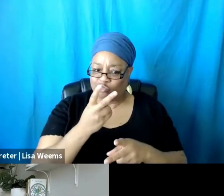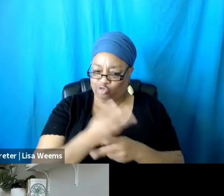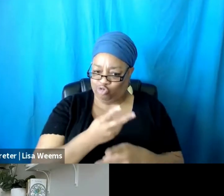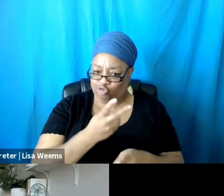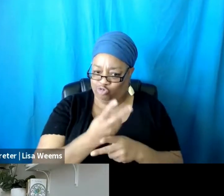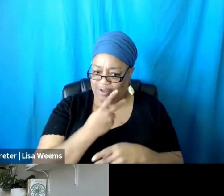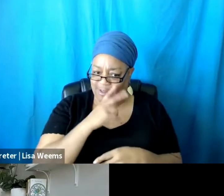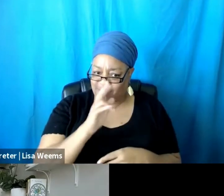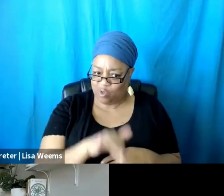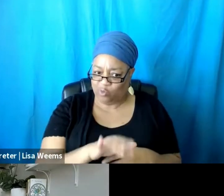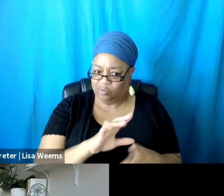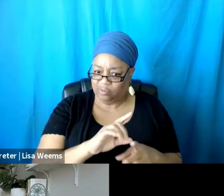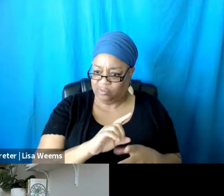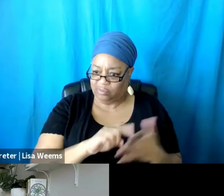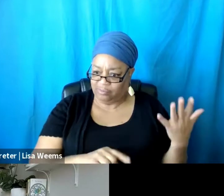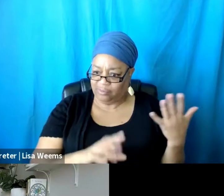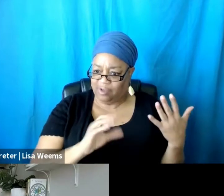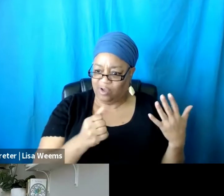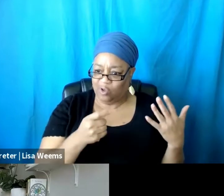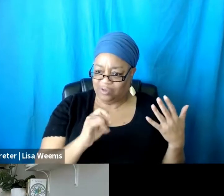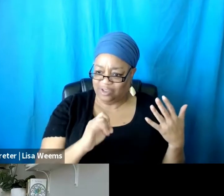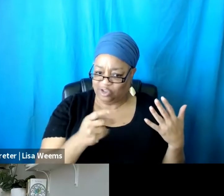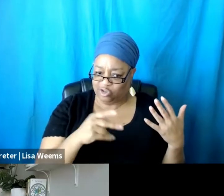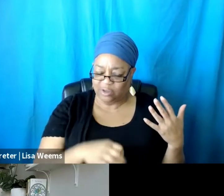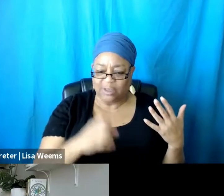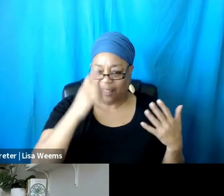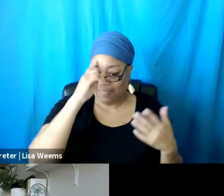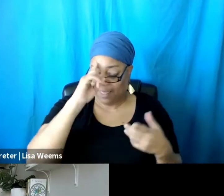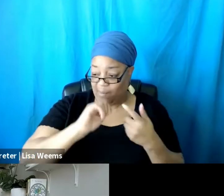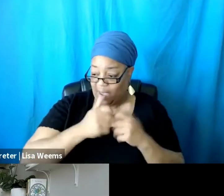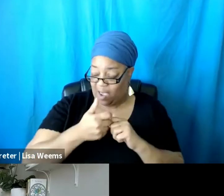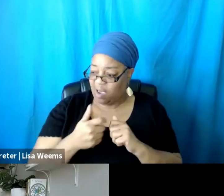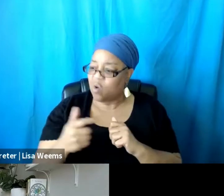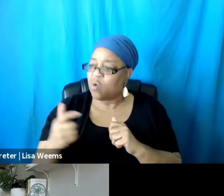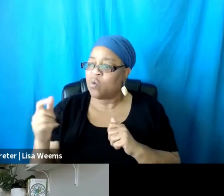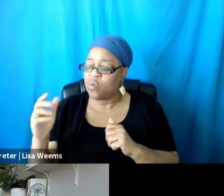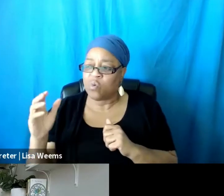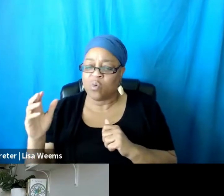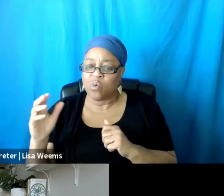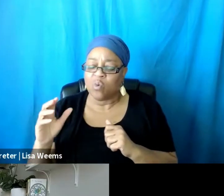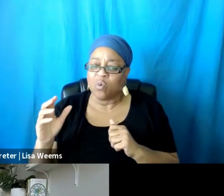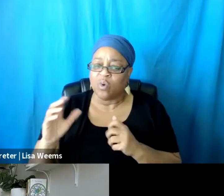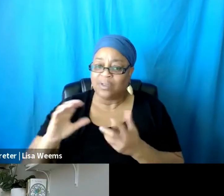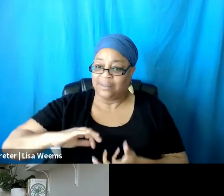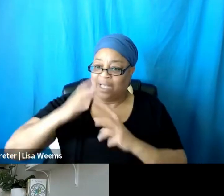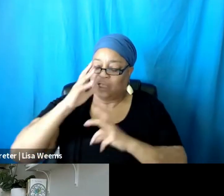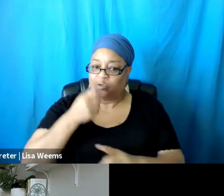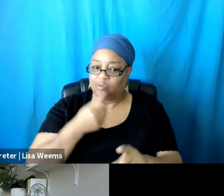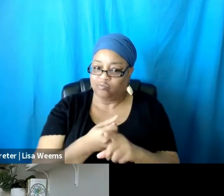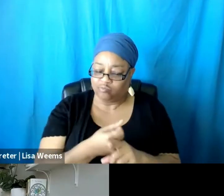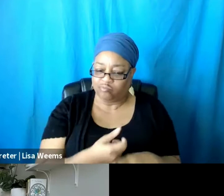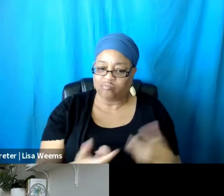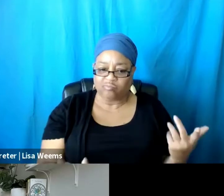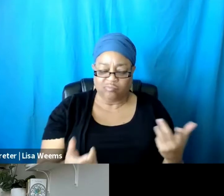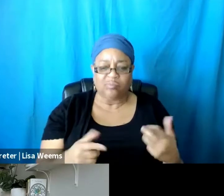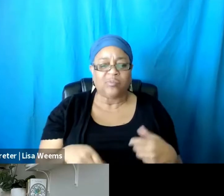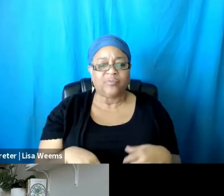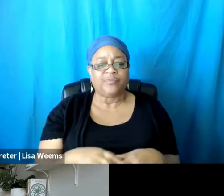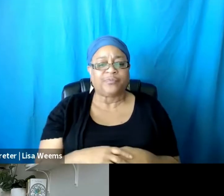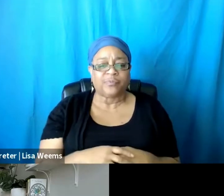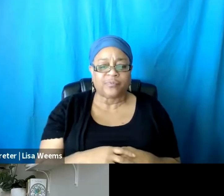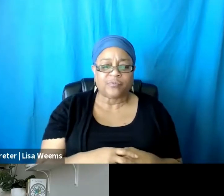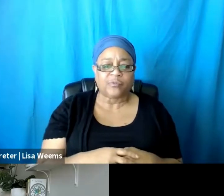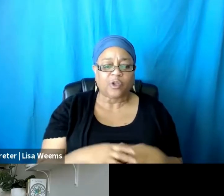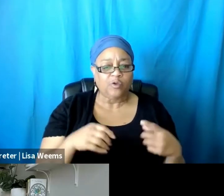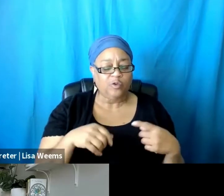but can actually exacerbate them. And thinking about COVID in particular, we do see that there were existing health disparities as it related to chronic